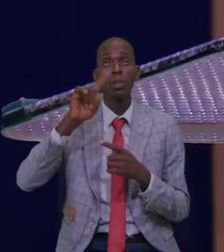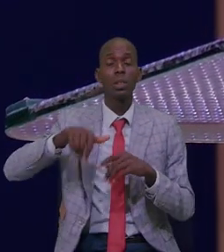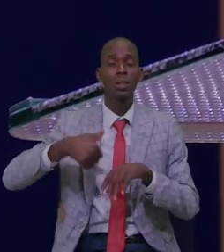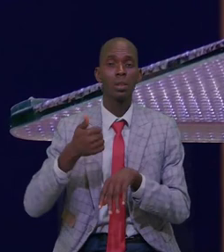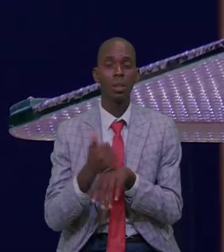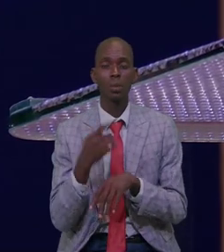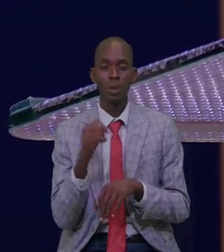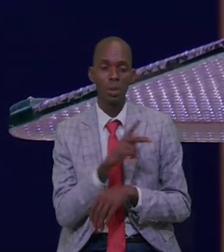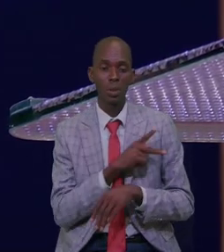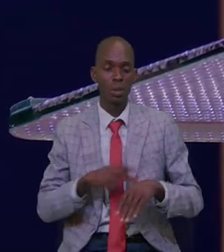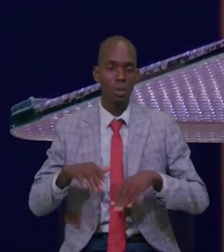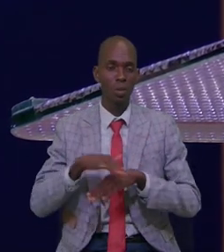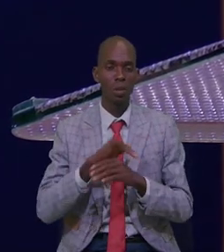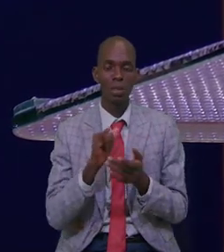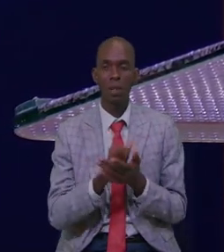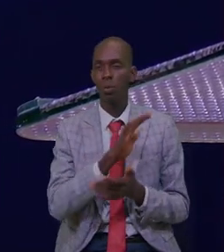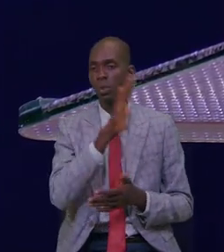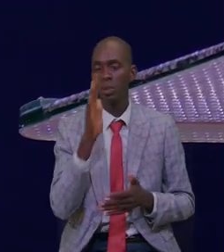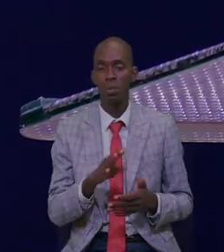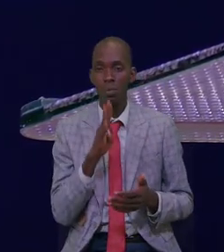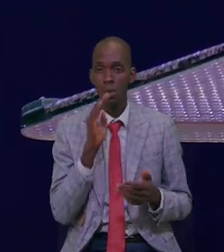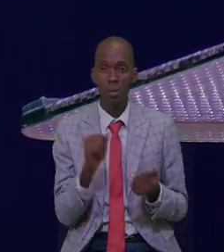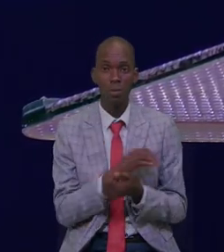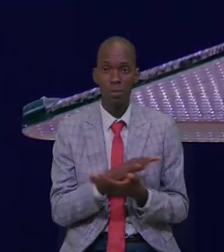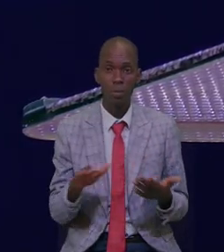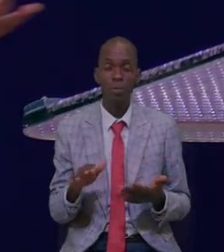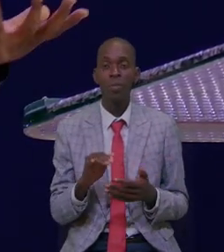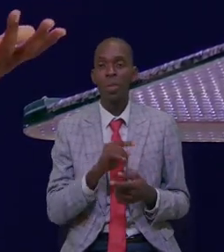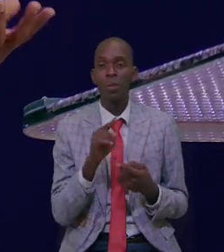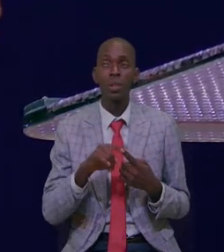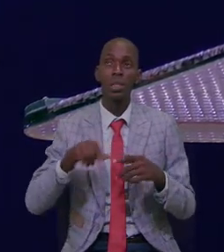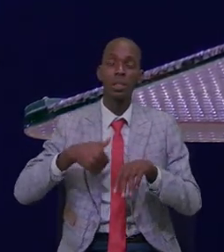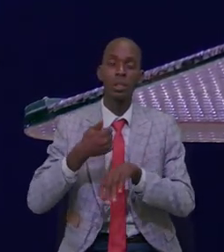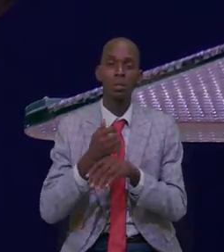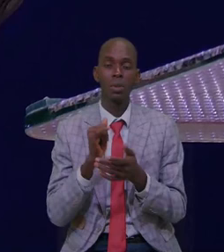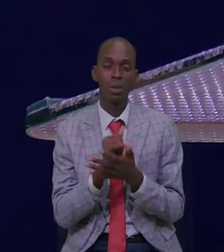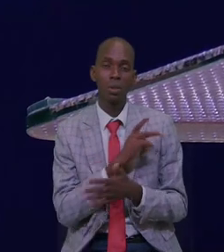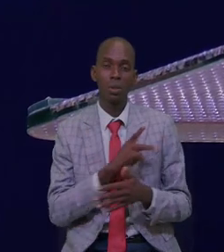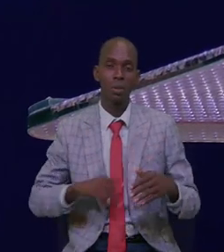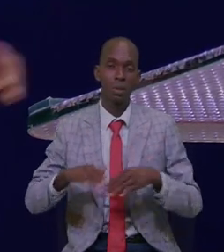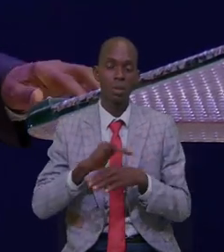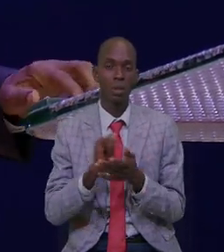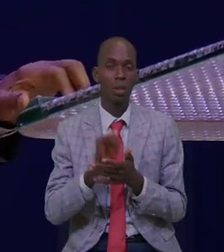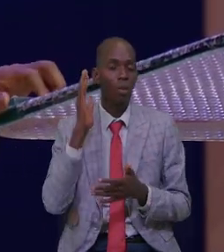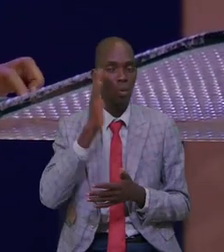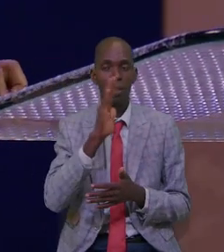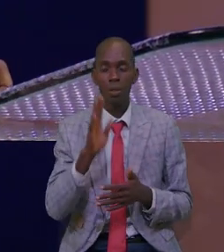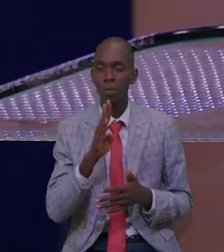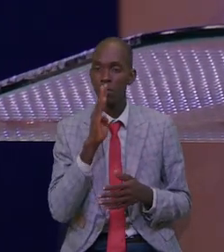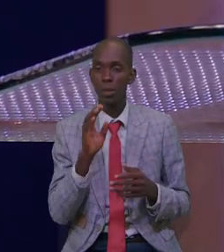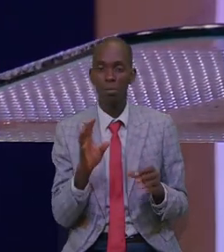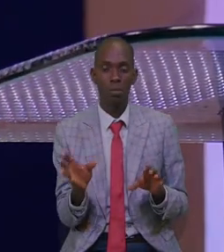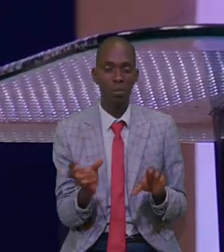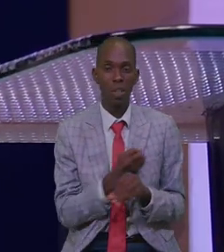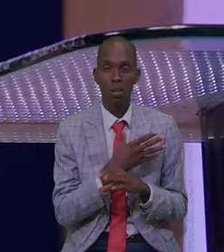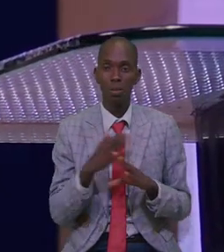away, and when he establishes that kingdom that will never pass away, and he fills the whole earth, he'll be the